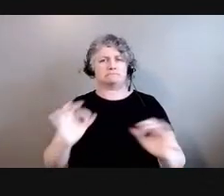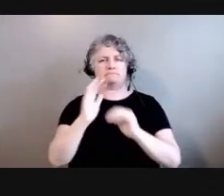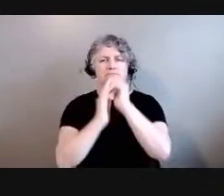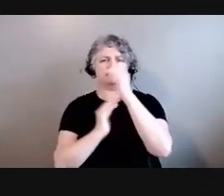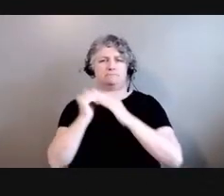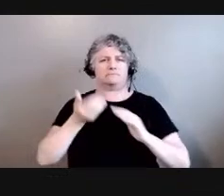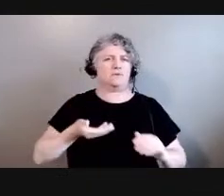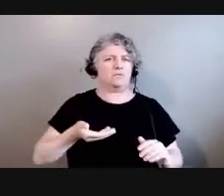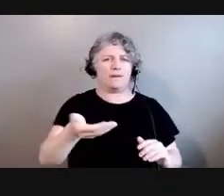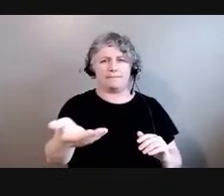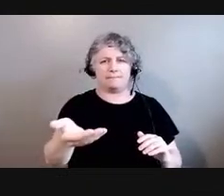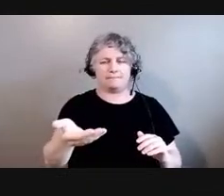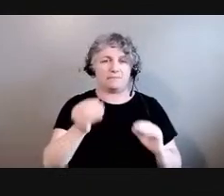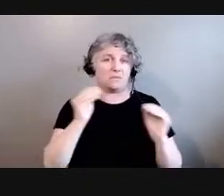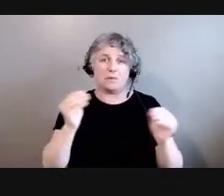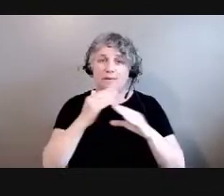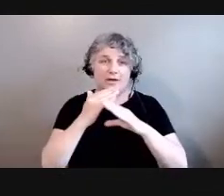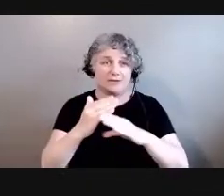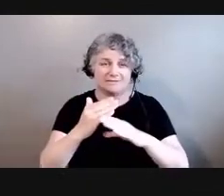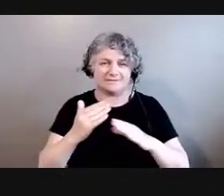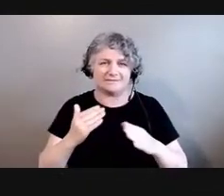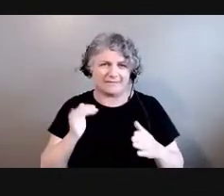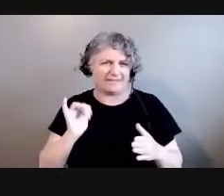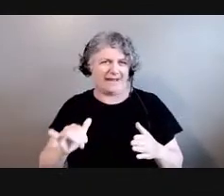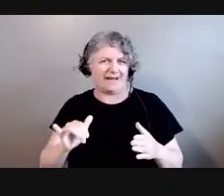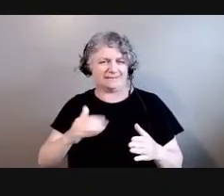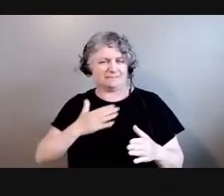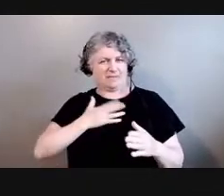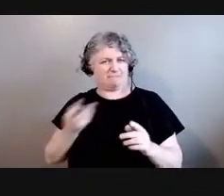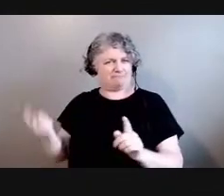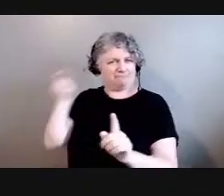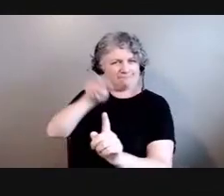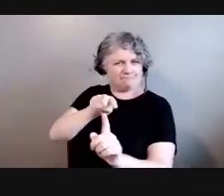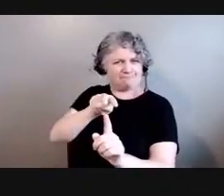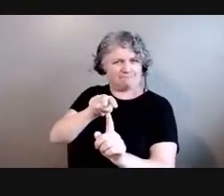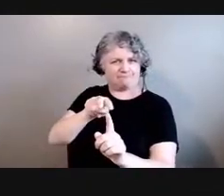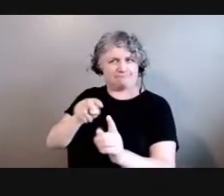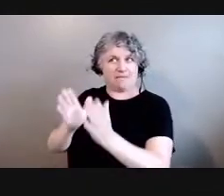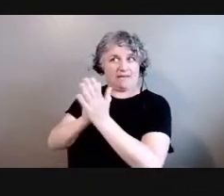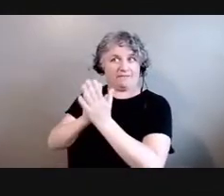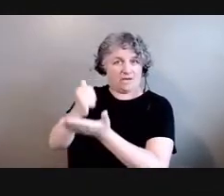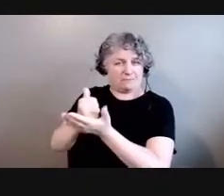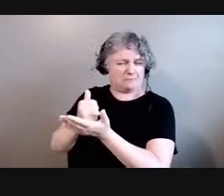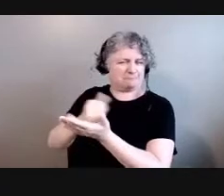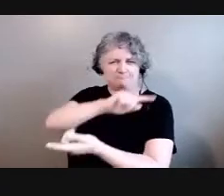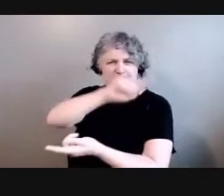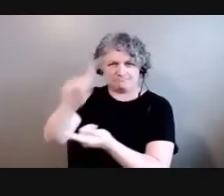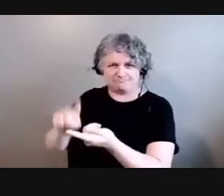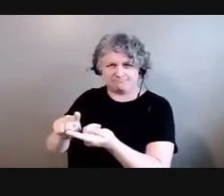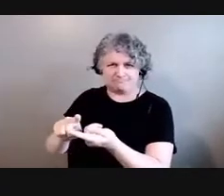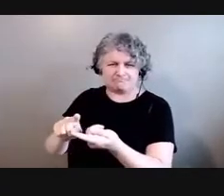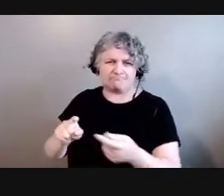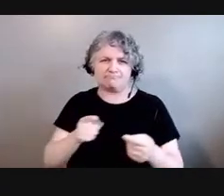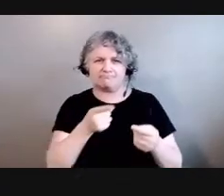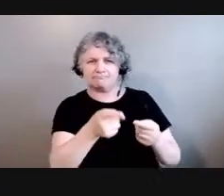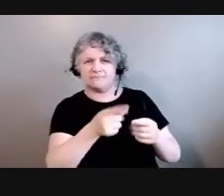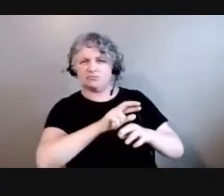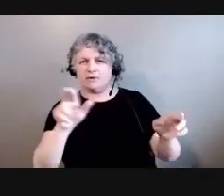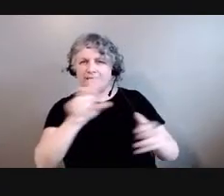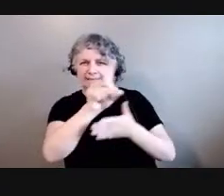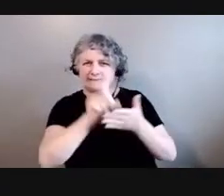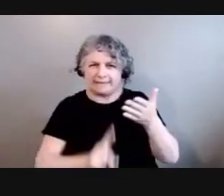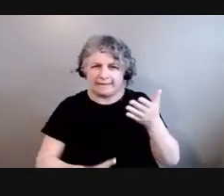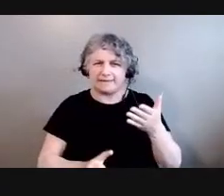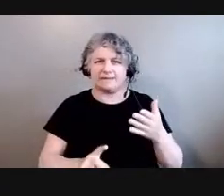barriers aren't going to be a thing going forward. We're not going to be able to do that all the time. We're not going to be able to do that for everybody or everything, but we can